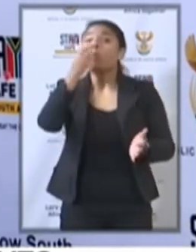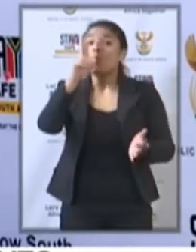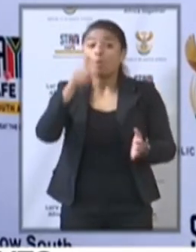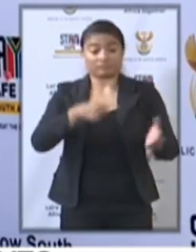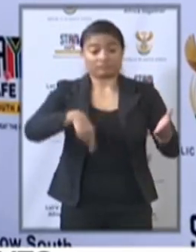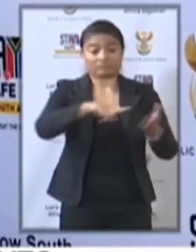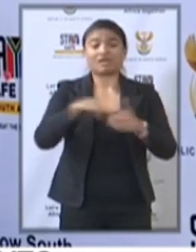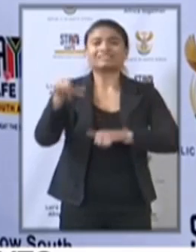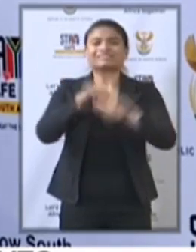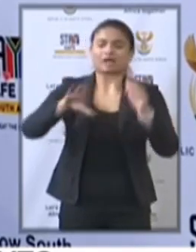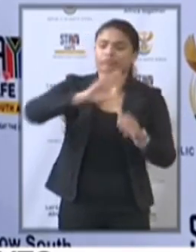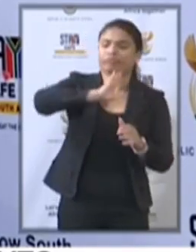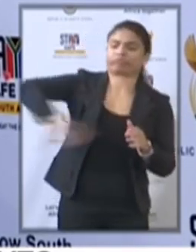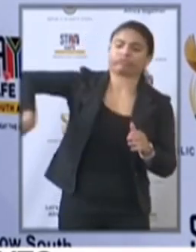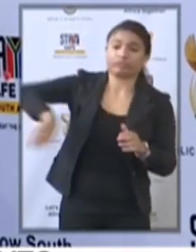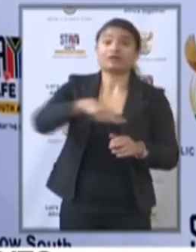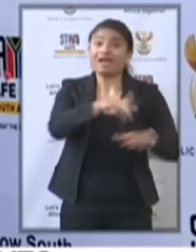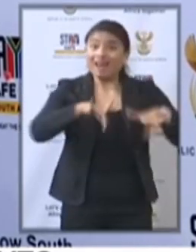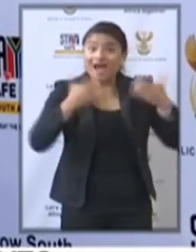losing lives.